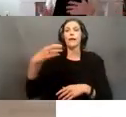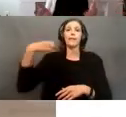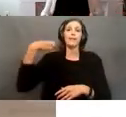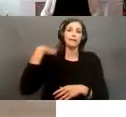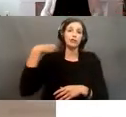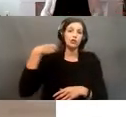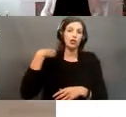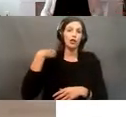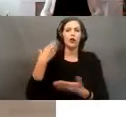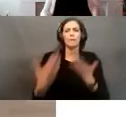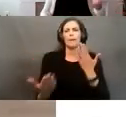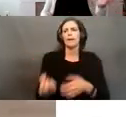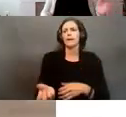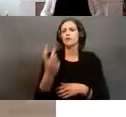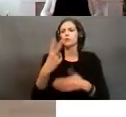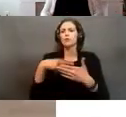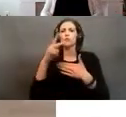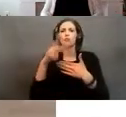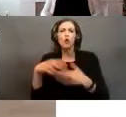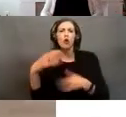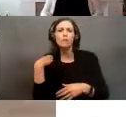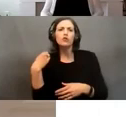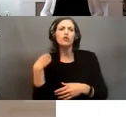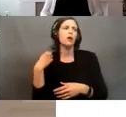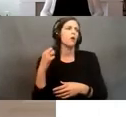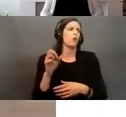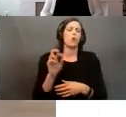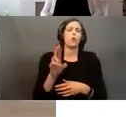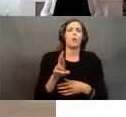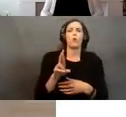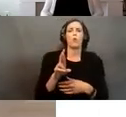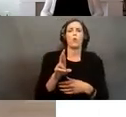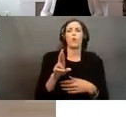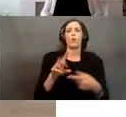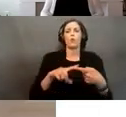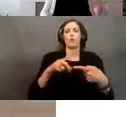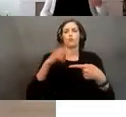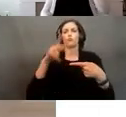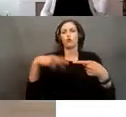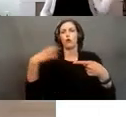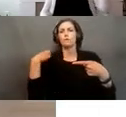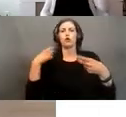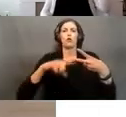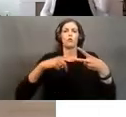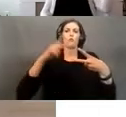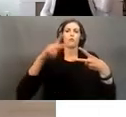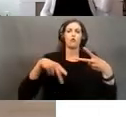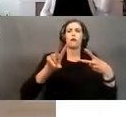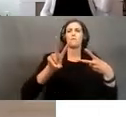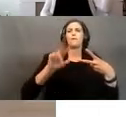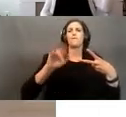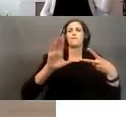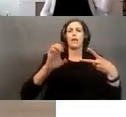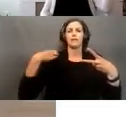program chairs or the program chair and the program vice chair, maybe the